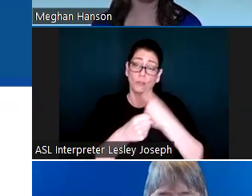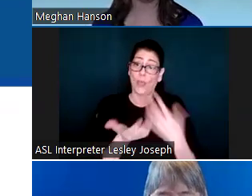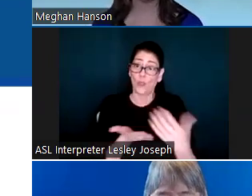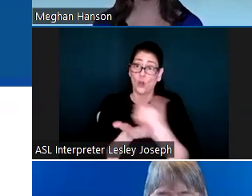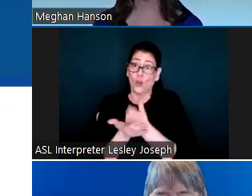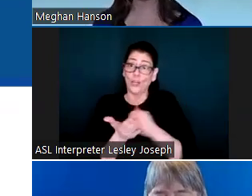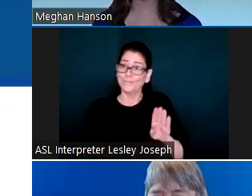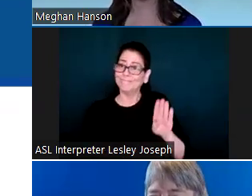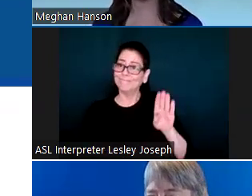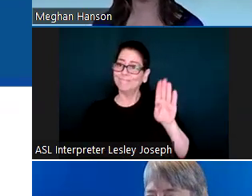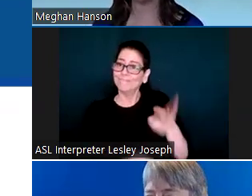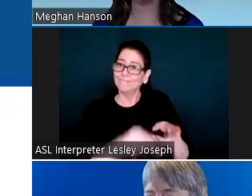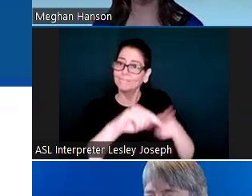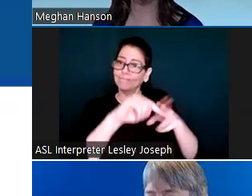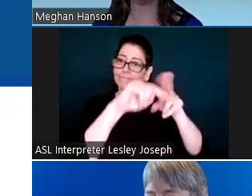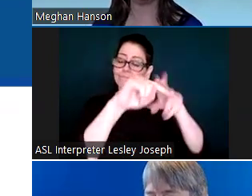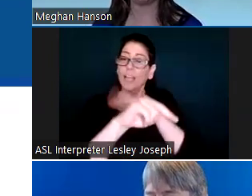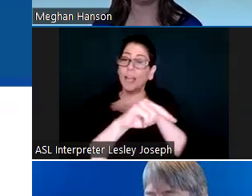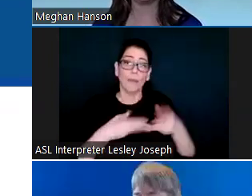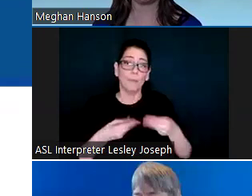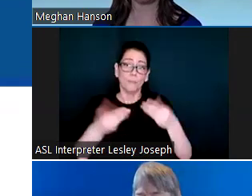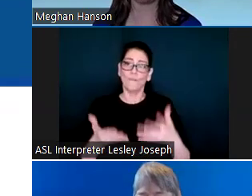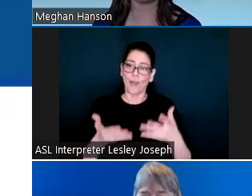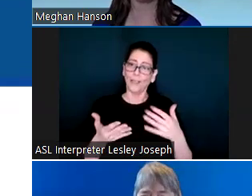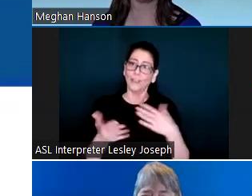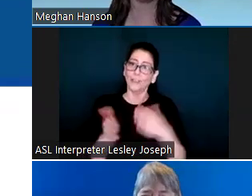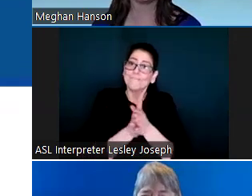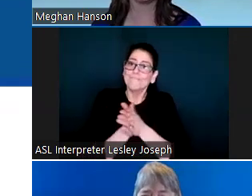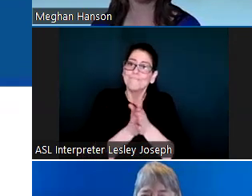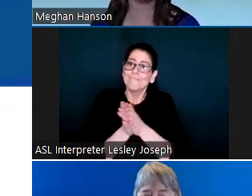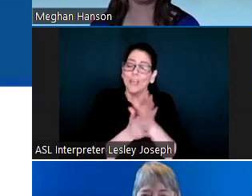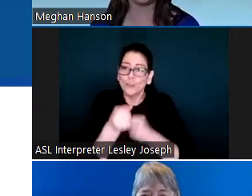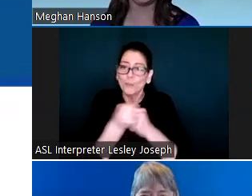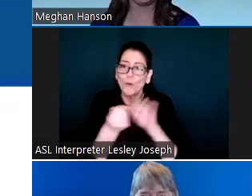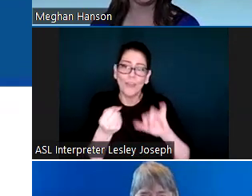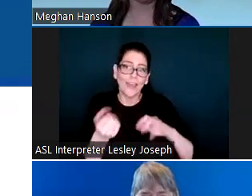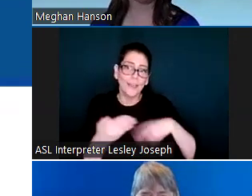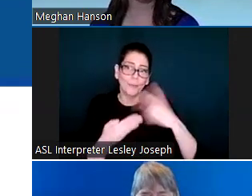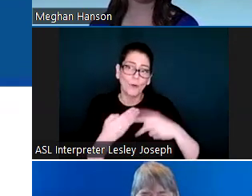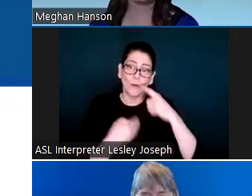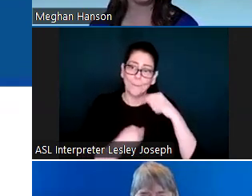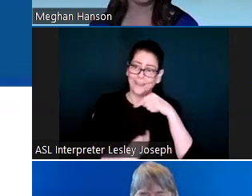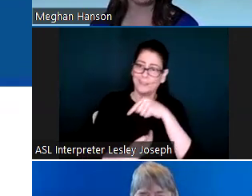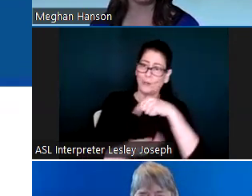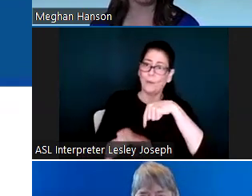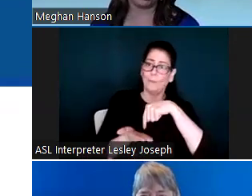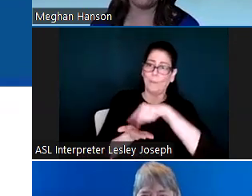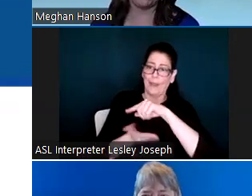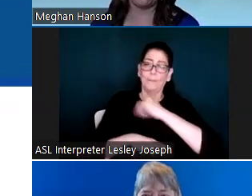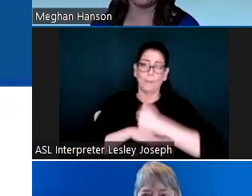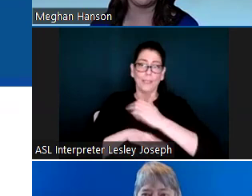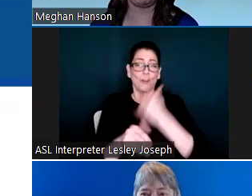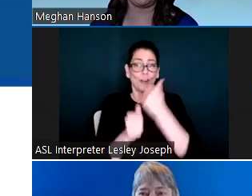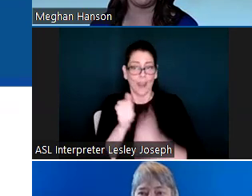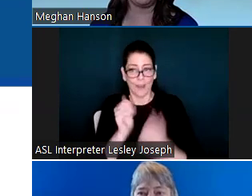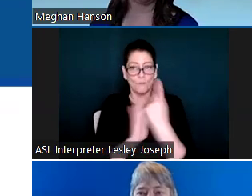up. And the providers are encouraged to support that programming because they are actually paid based on every hour worked by